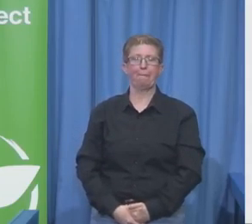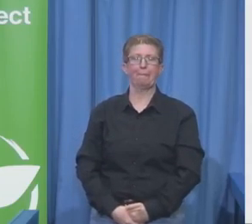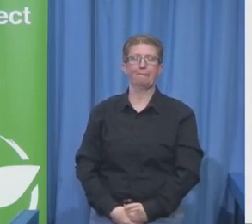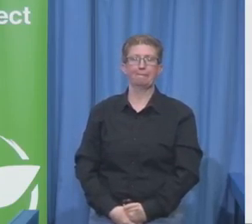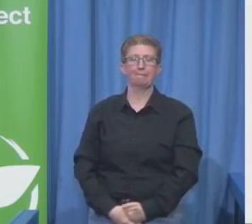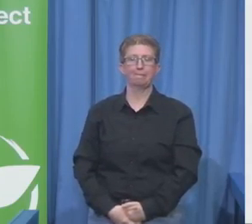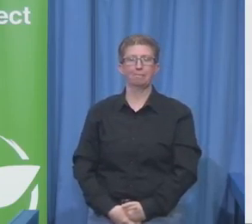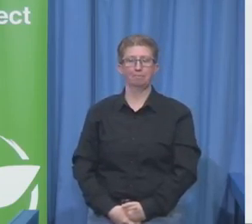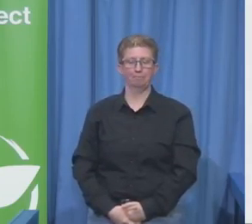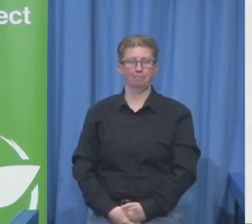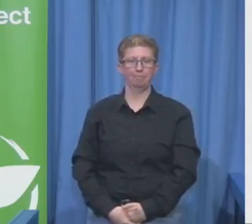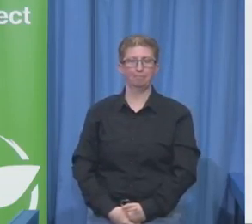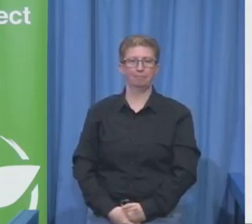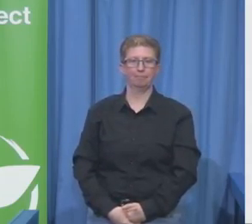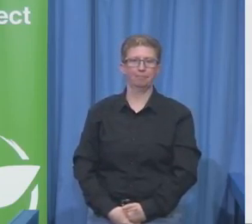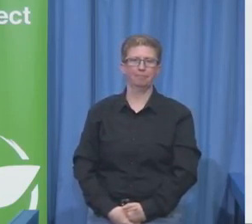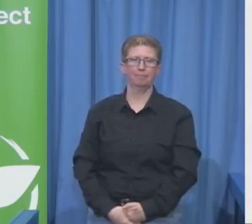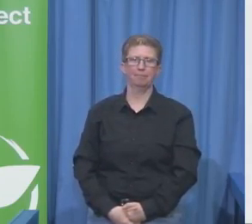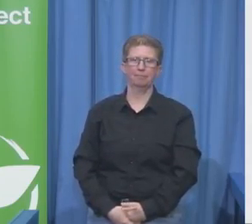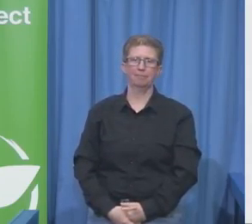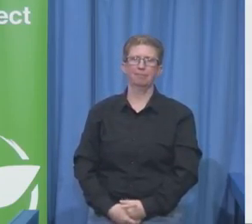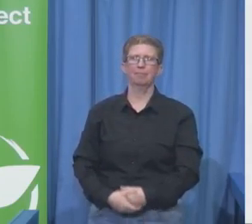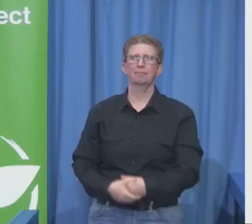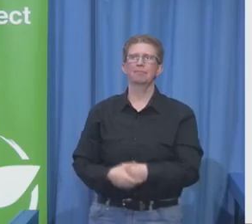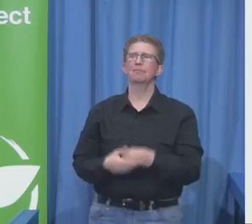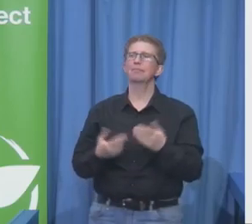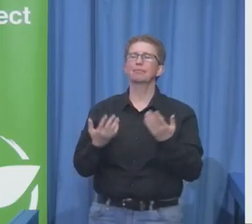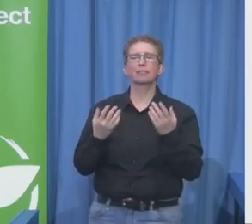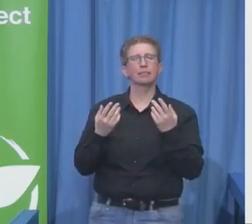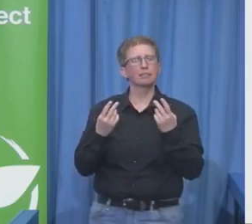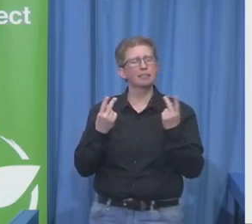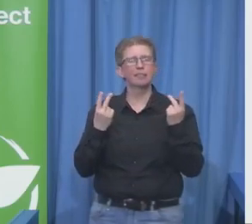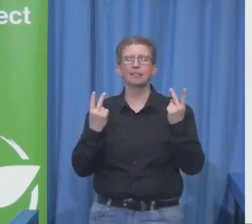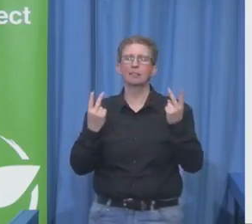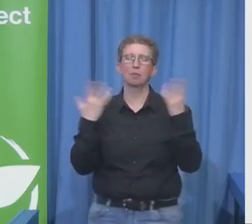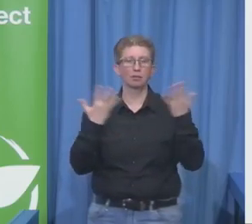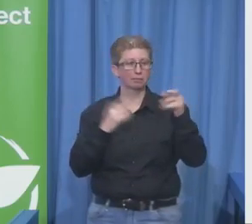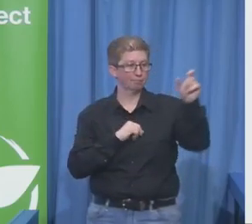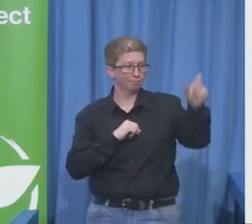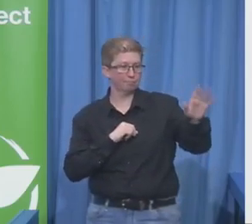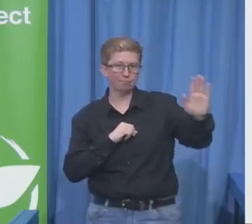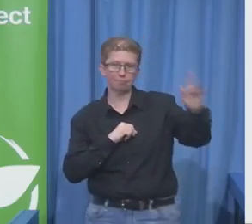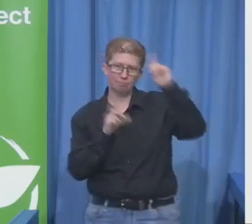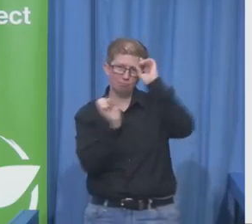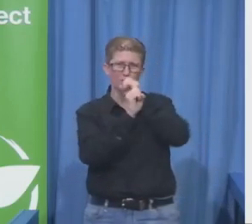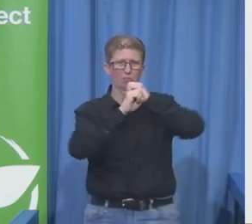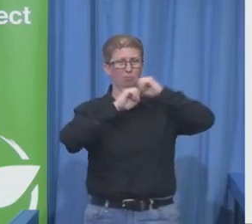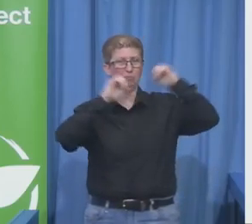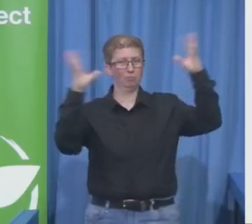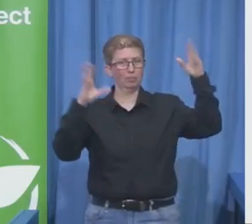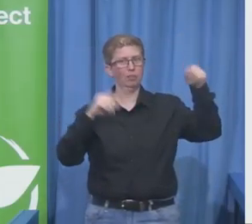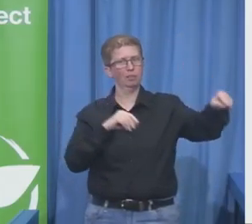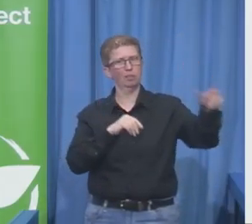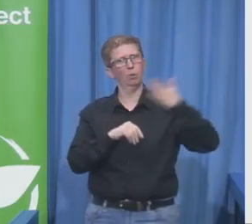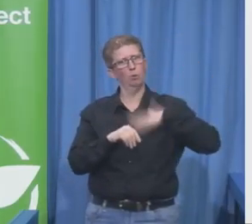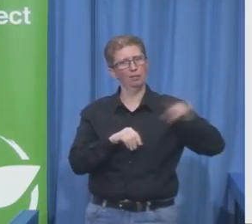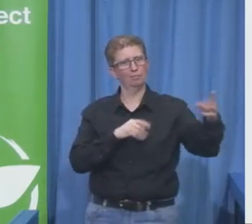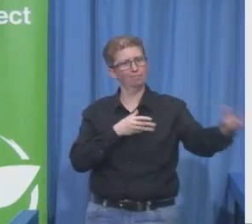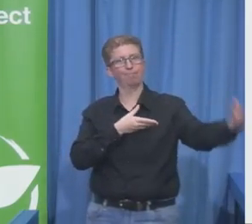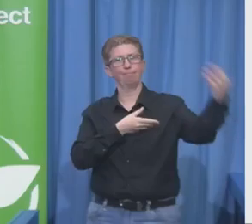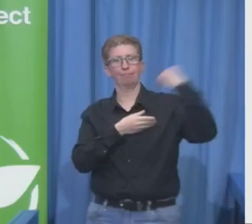their opinions. The one that sticks out for me in my mind is an organization that was talking about their facilities and